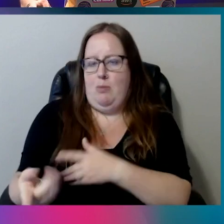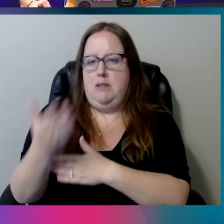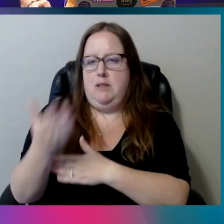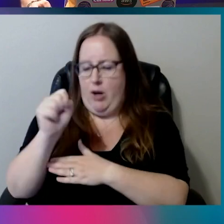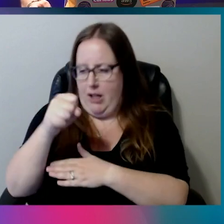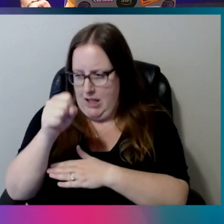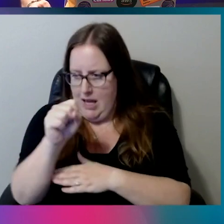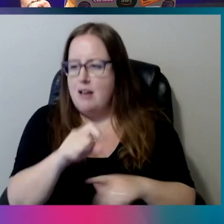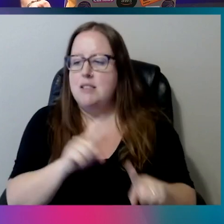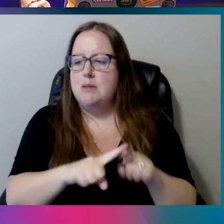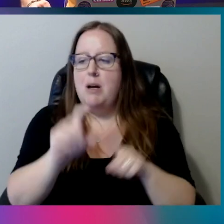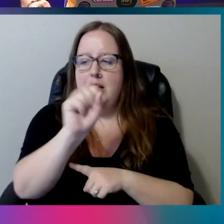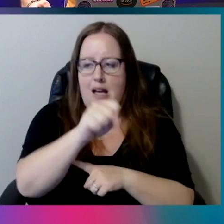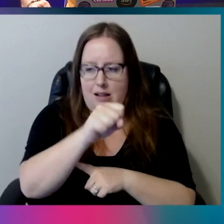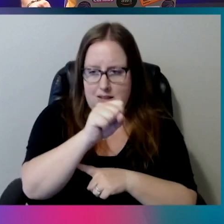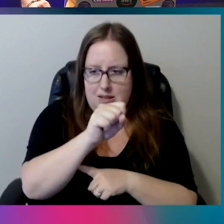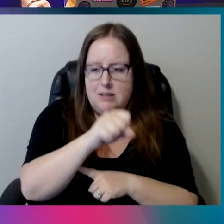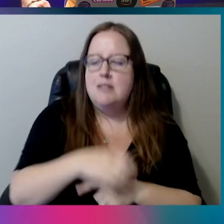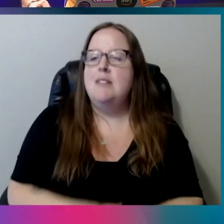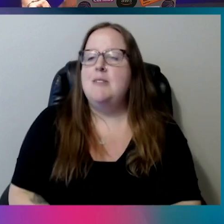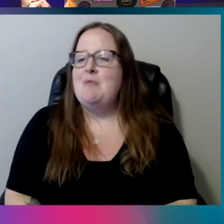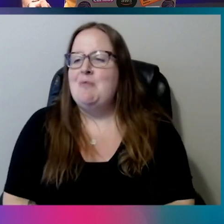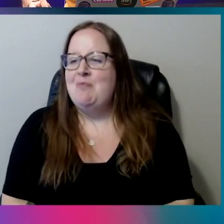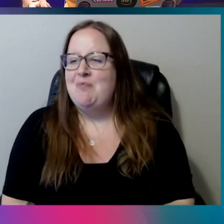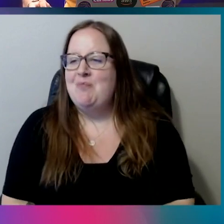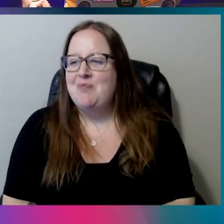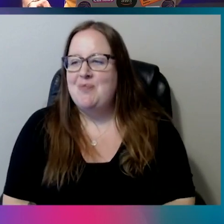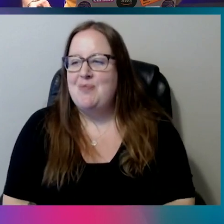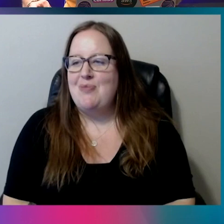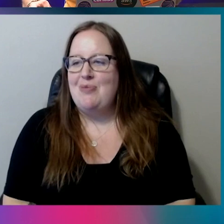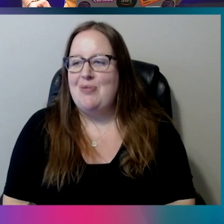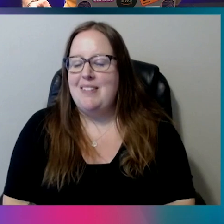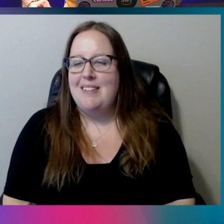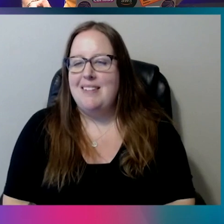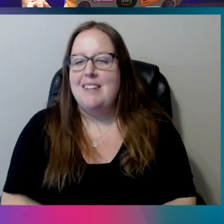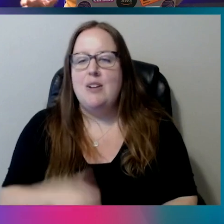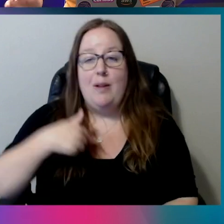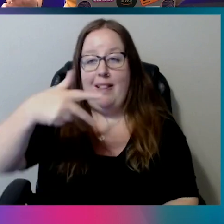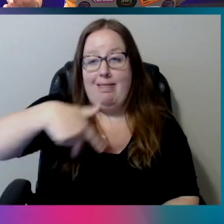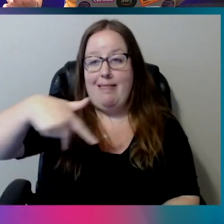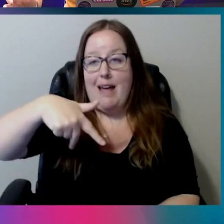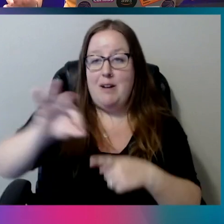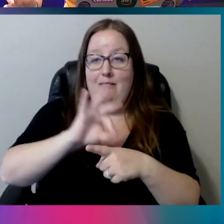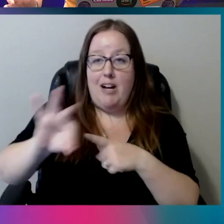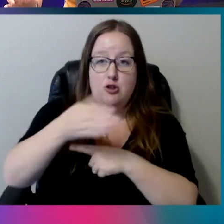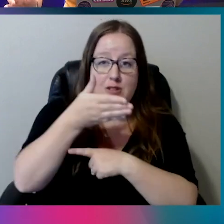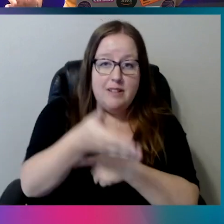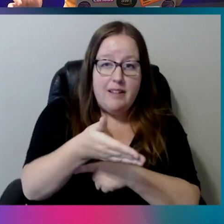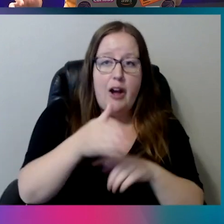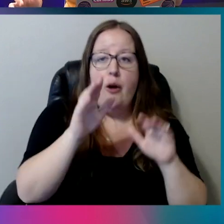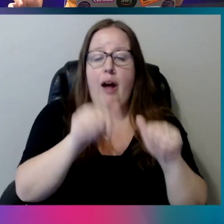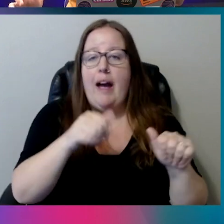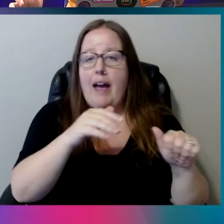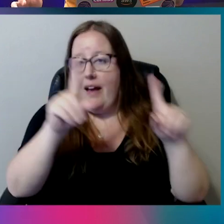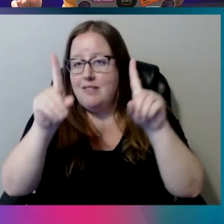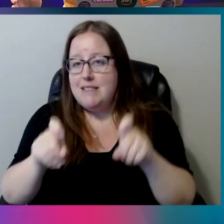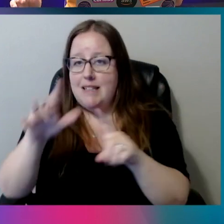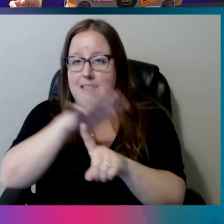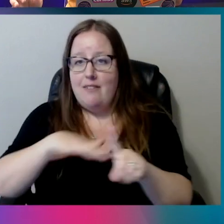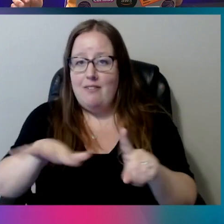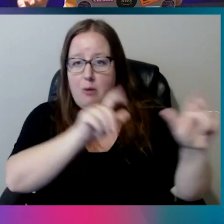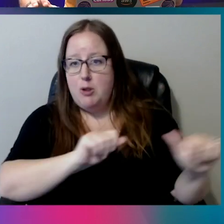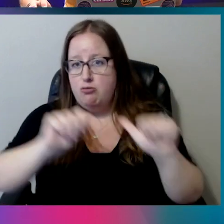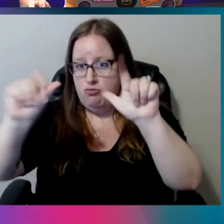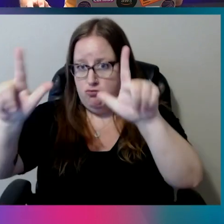credit much, for it, Steve. Don't. I can work with Lambda functions inside here. I can bring up a little testing environment. Oh, this is interesting. I